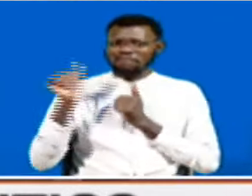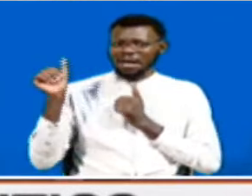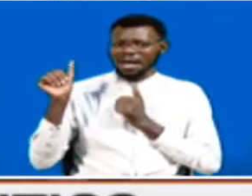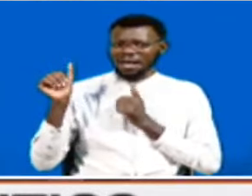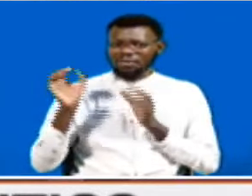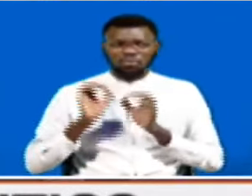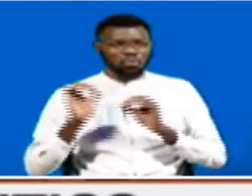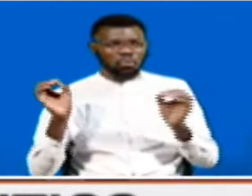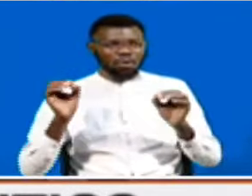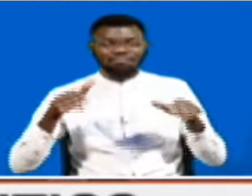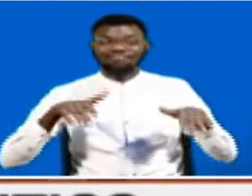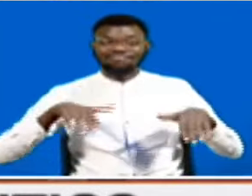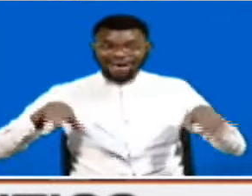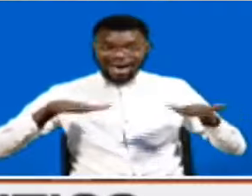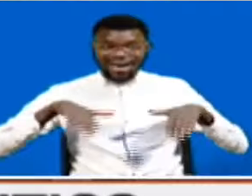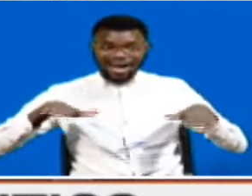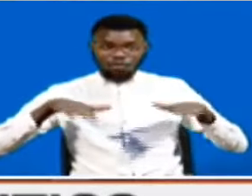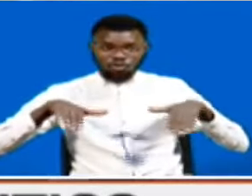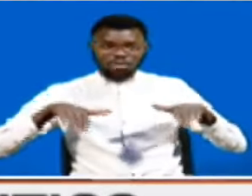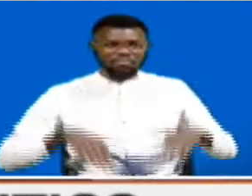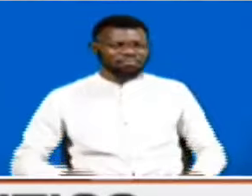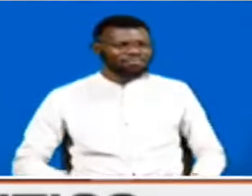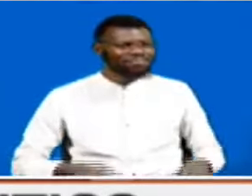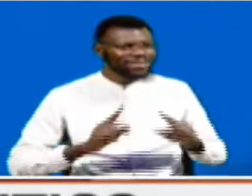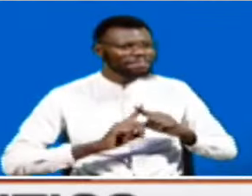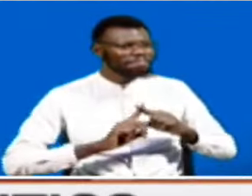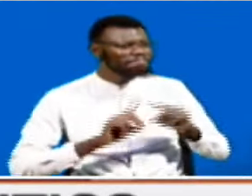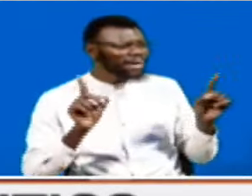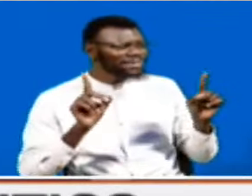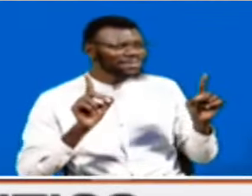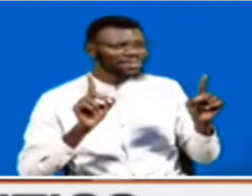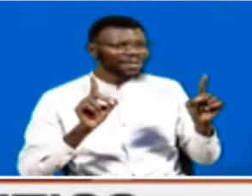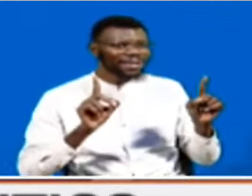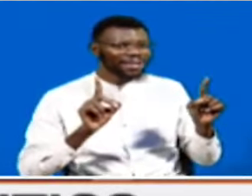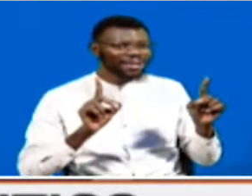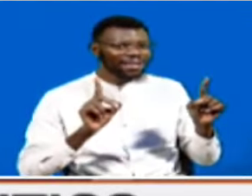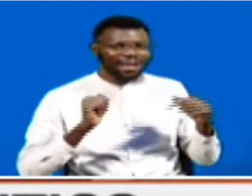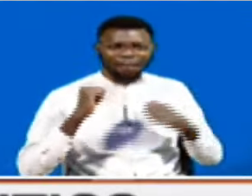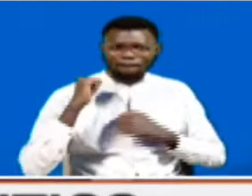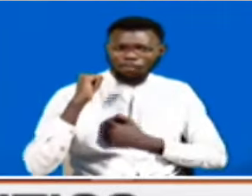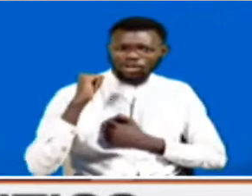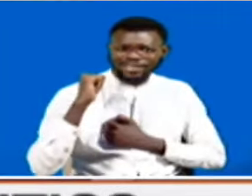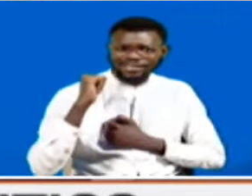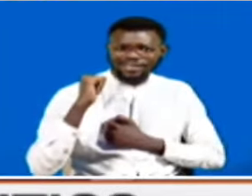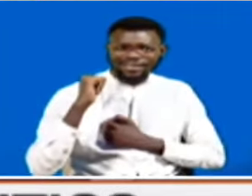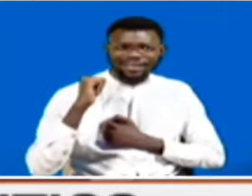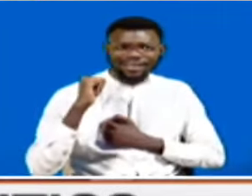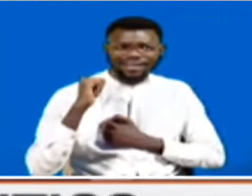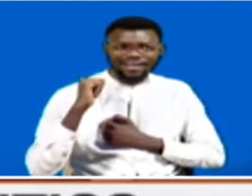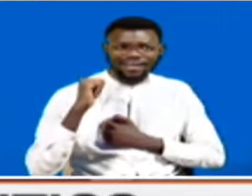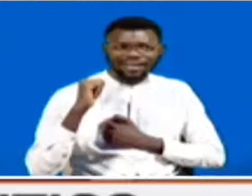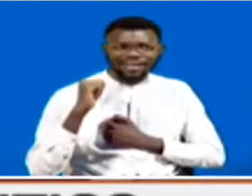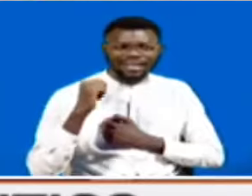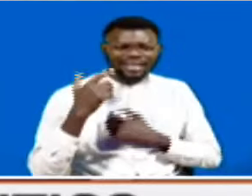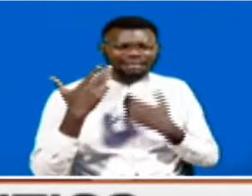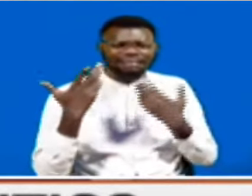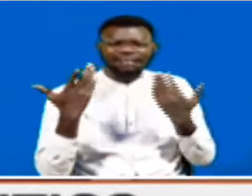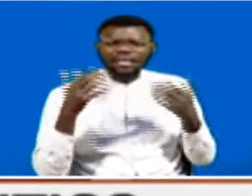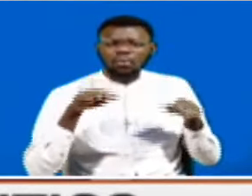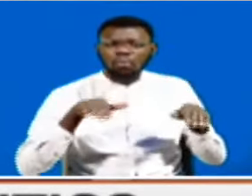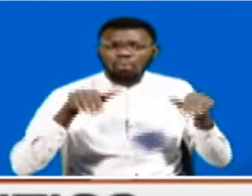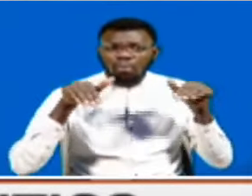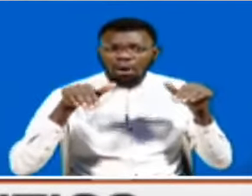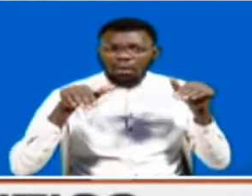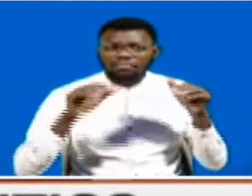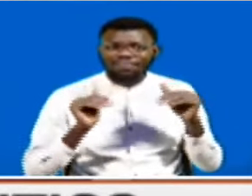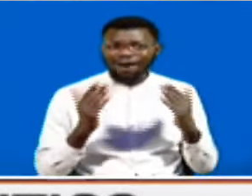far. He will be around. Okay. Yes. But then it's imminent. Politics, you can't leave a vacuum in politics. Someone will feel it.